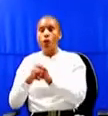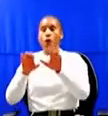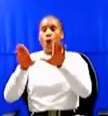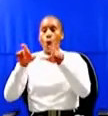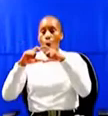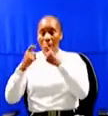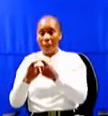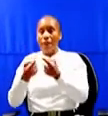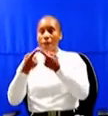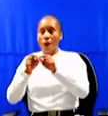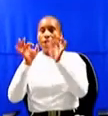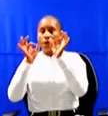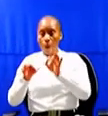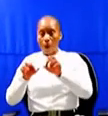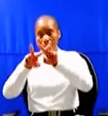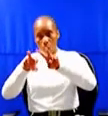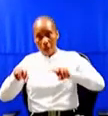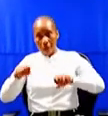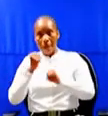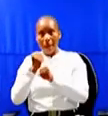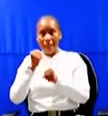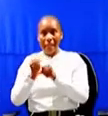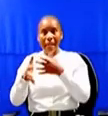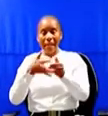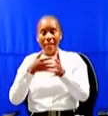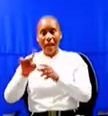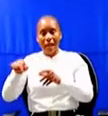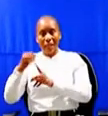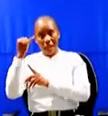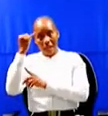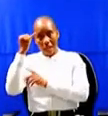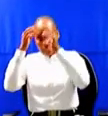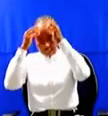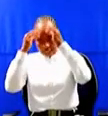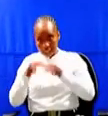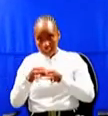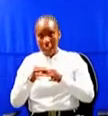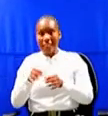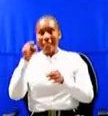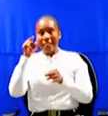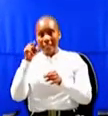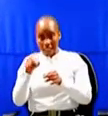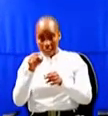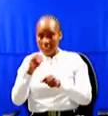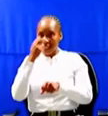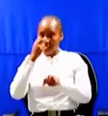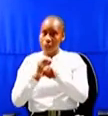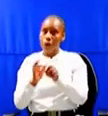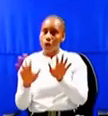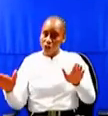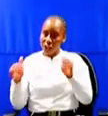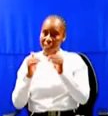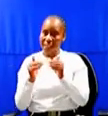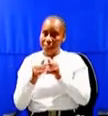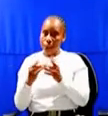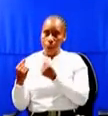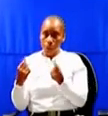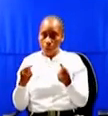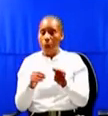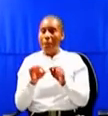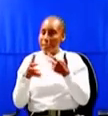held. Any other decision would, in our view, be a miscarriage of justice. We'd like to thank the Honourable Speaker